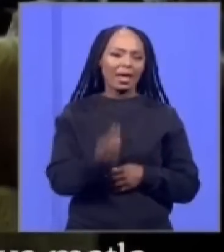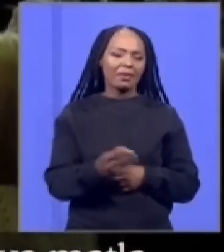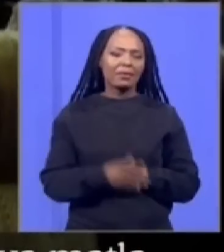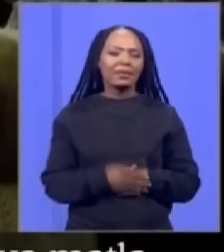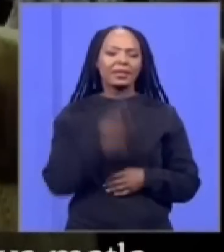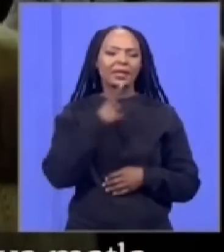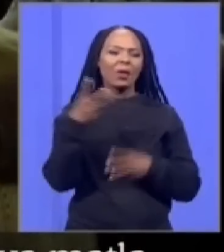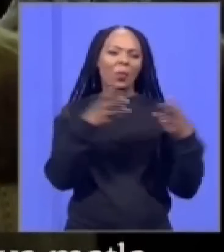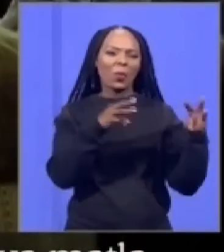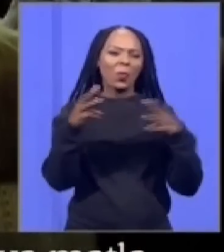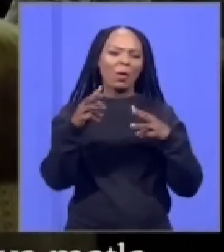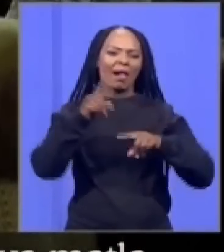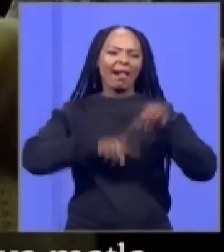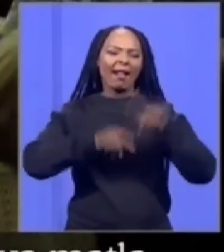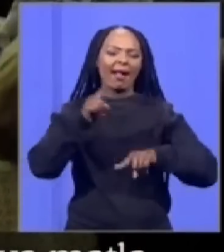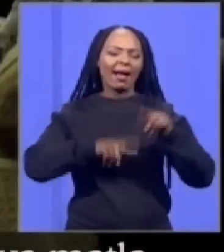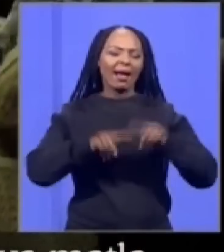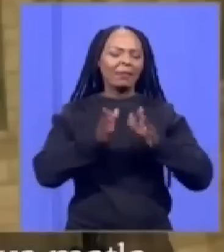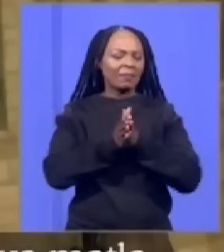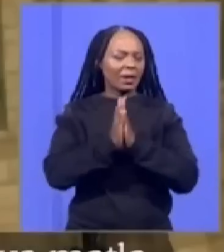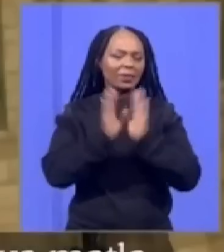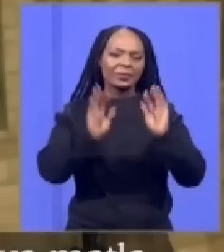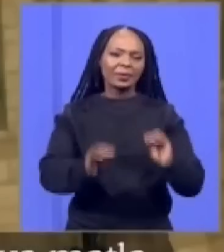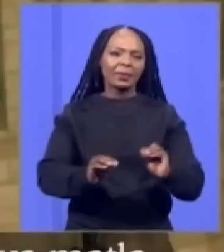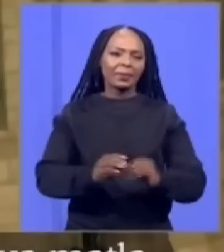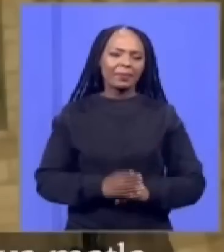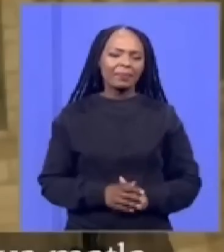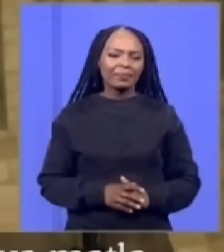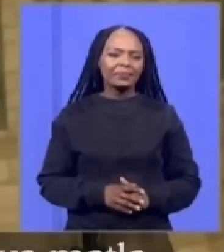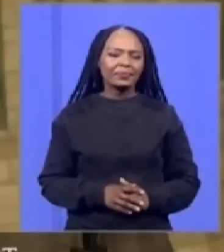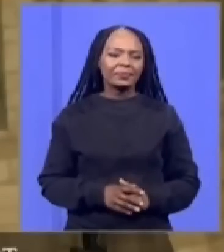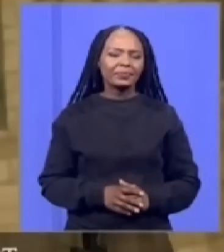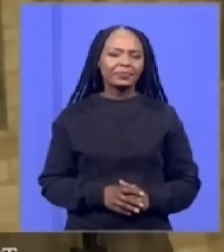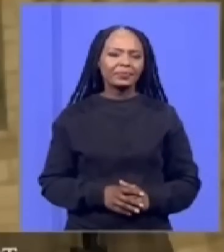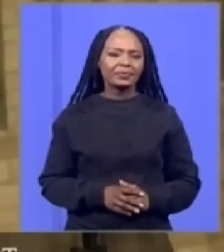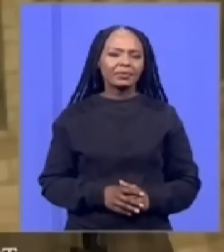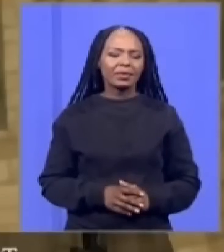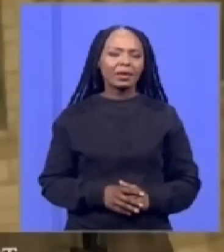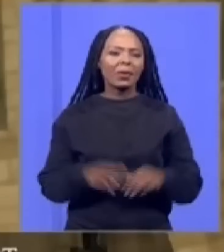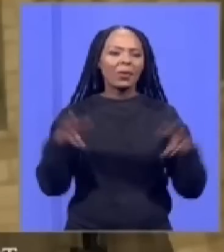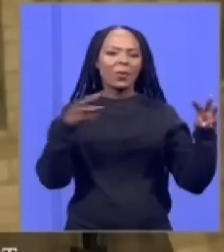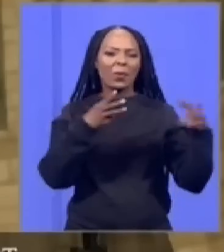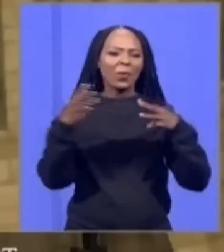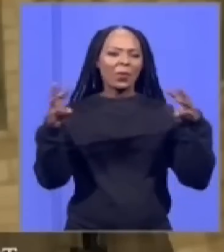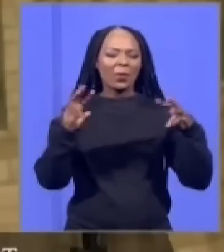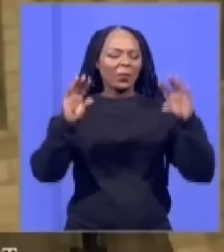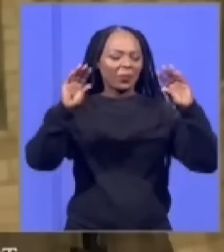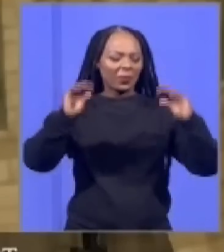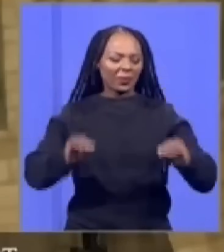ntwa mahlakoreng ana ka bobedi di fele. the war must stop.